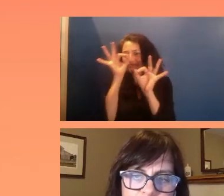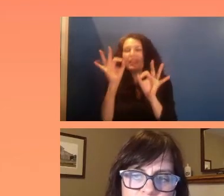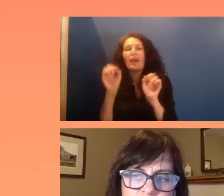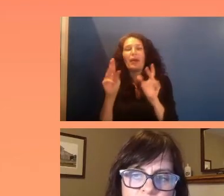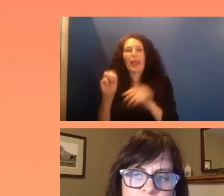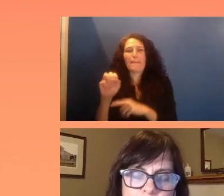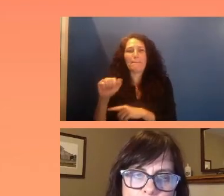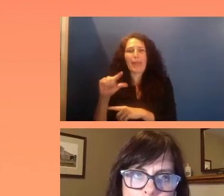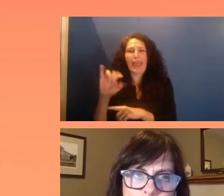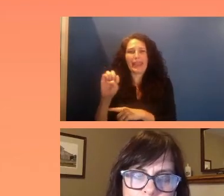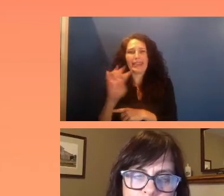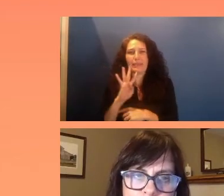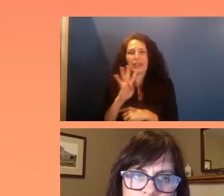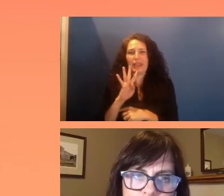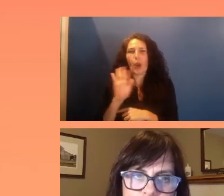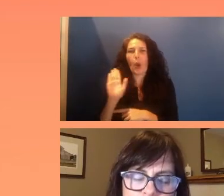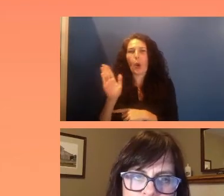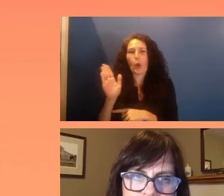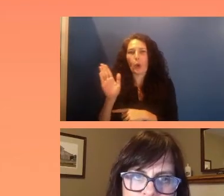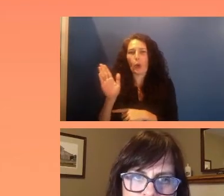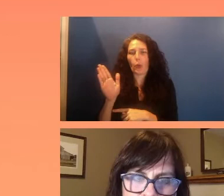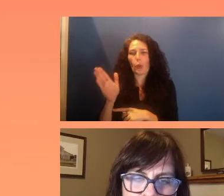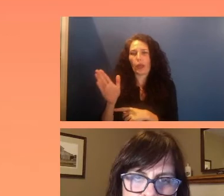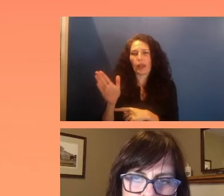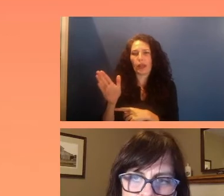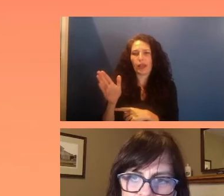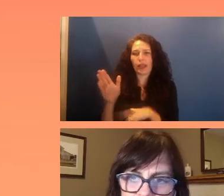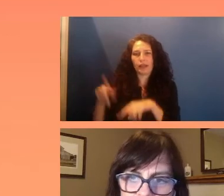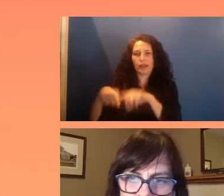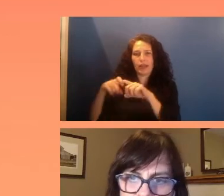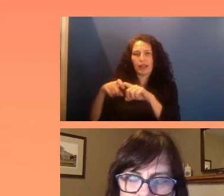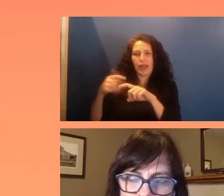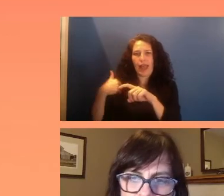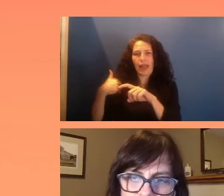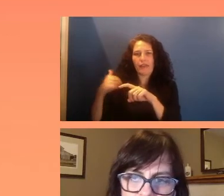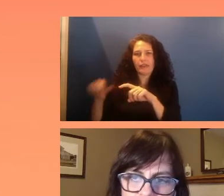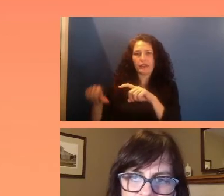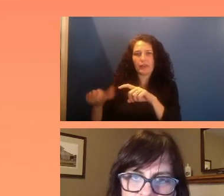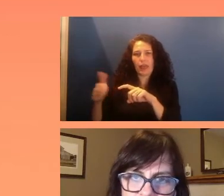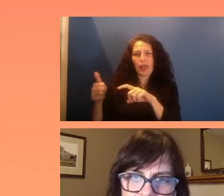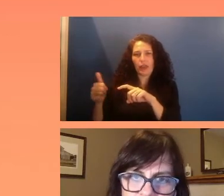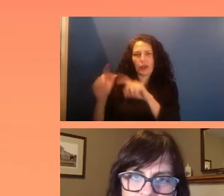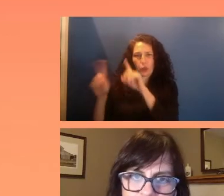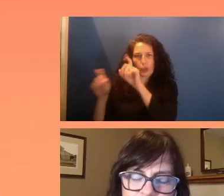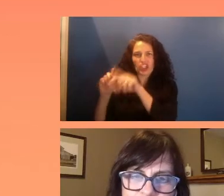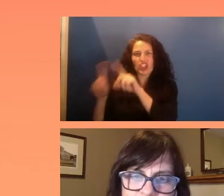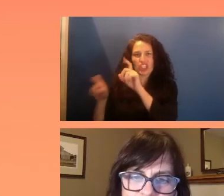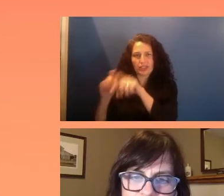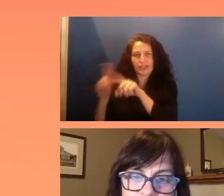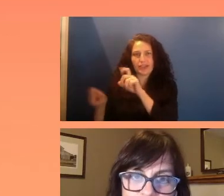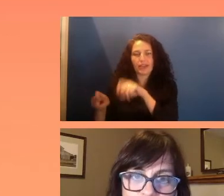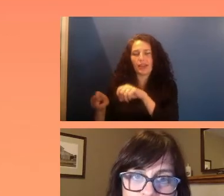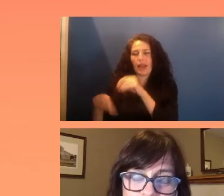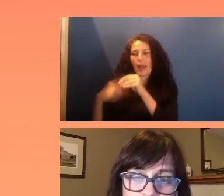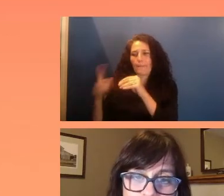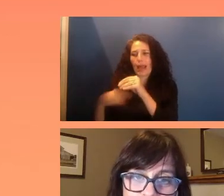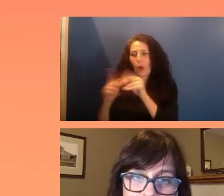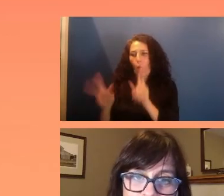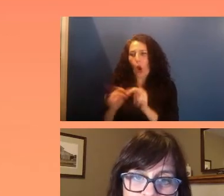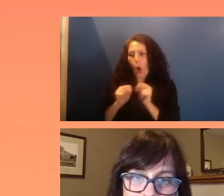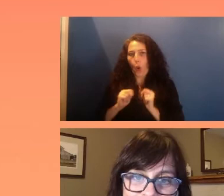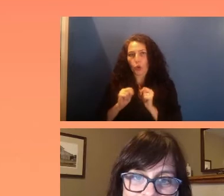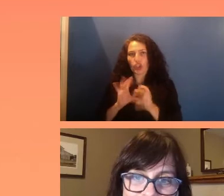questions of ownership that I know Distribution Advocates is going to be discussing. So thank you all